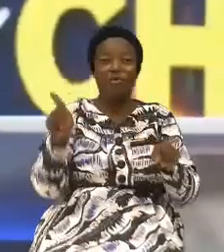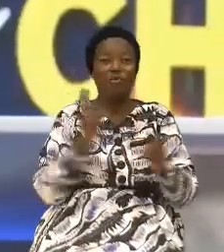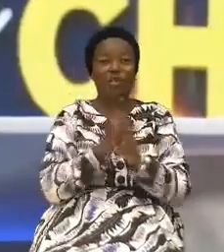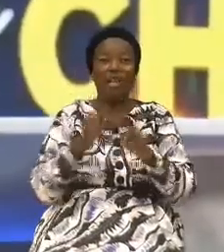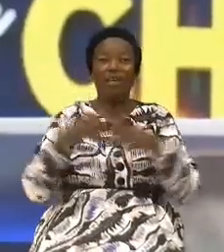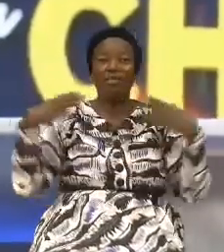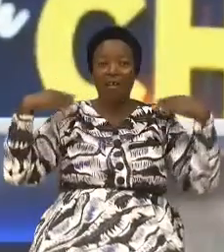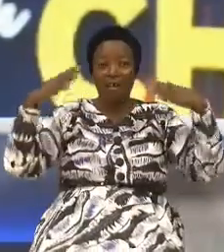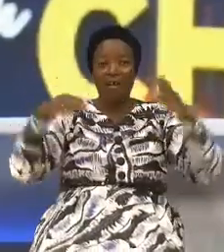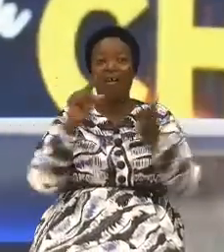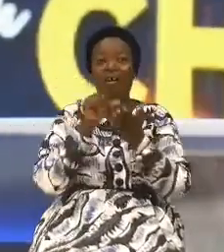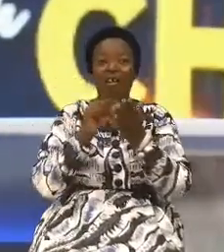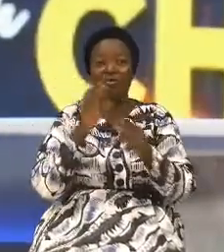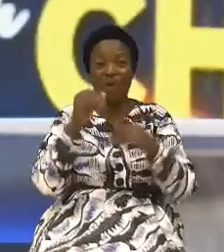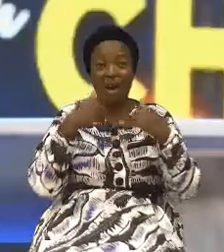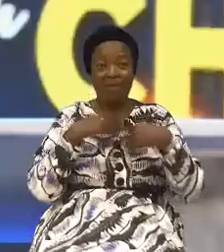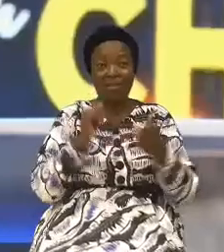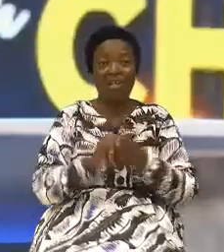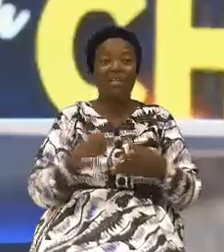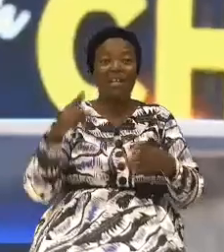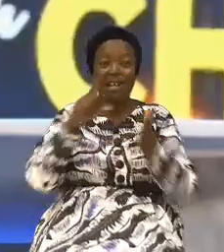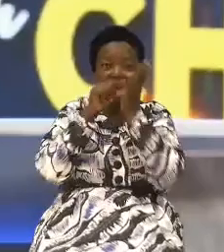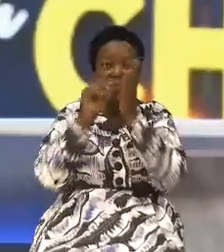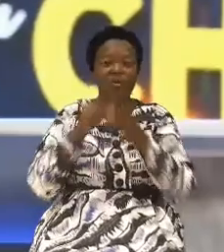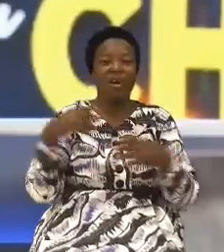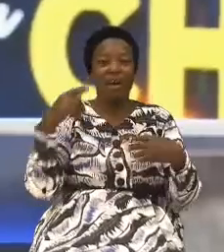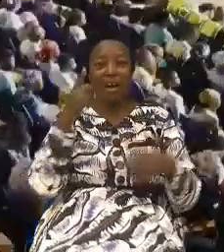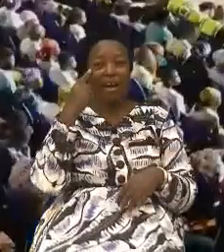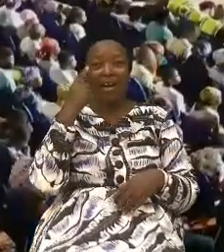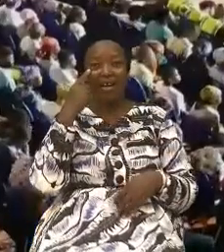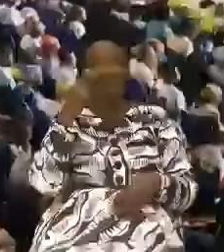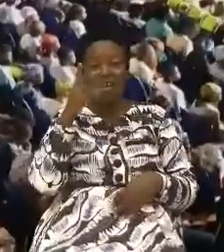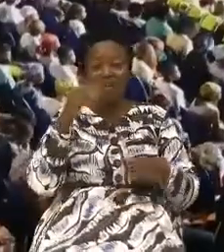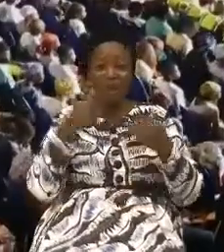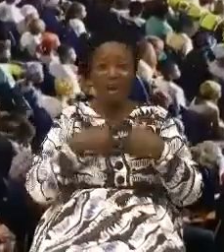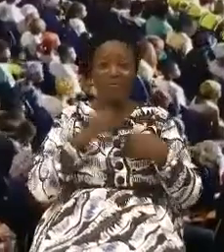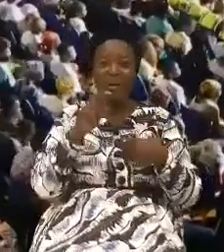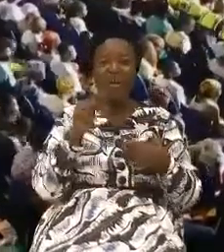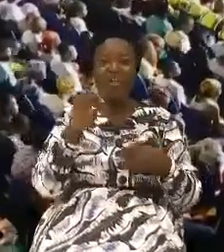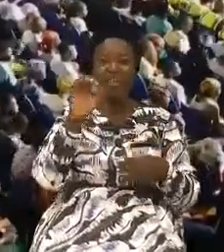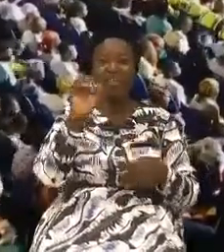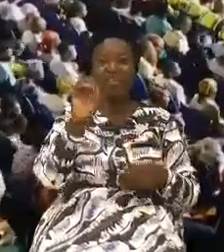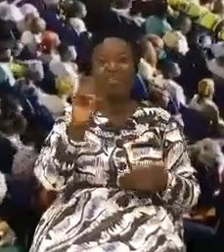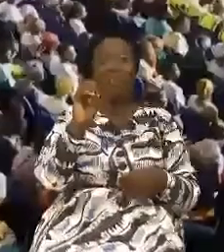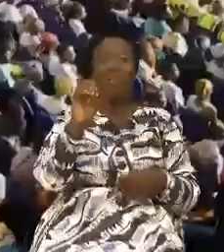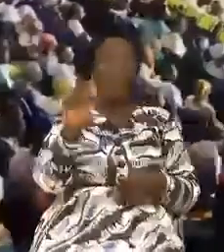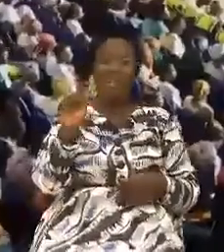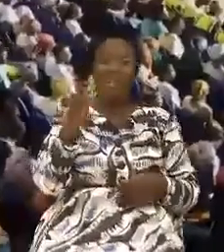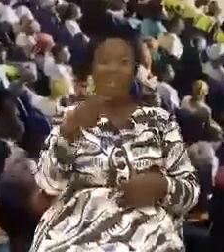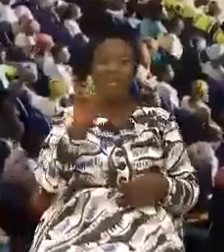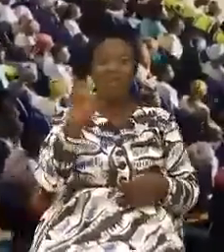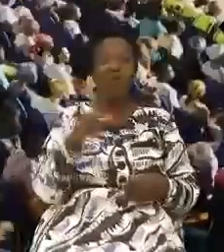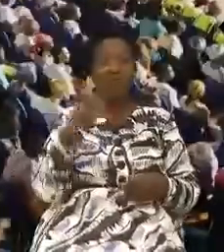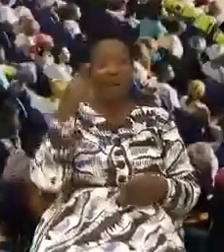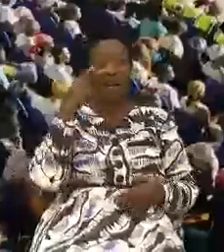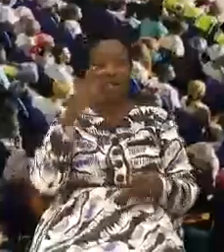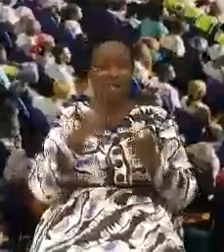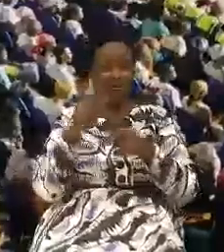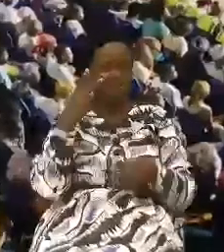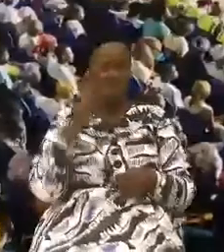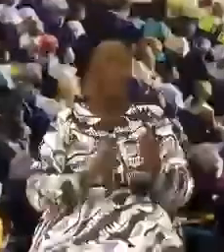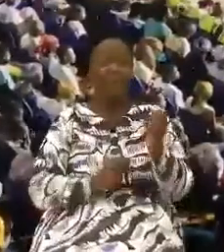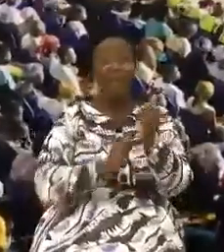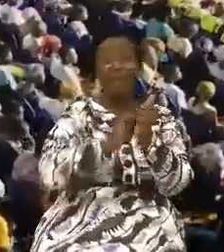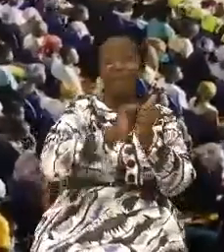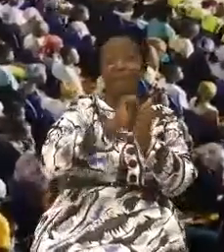eagle eye. I said, you have an eagle eye. you can see far away.